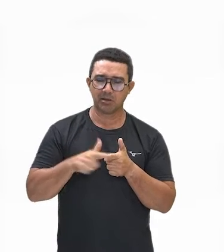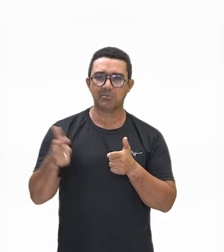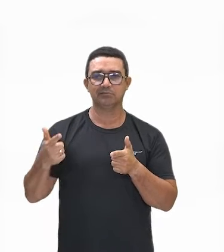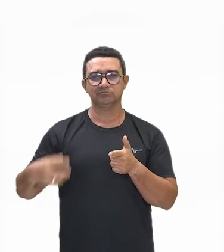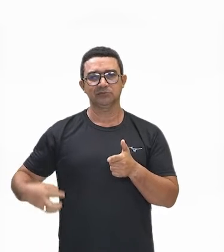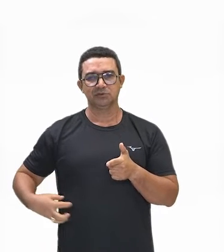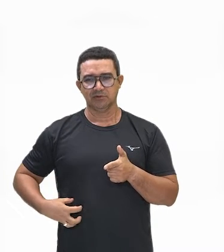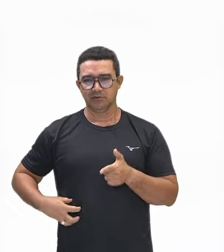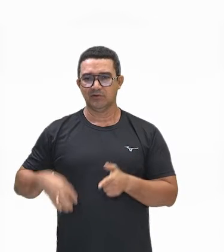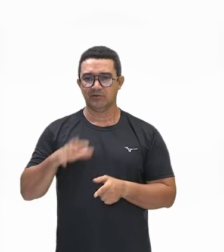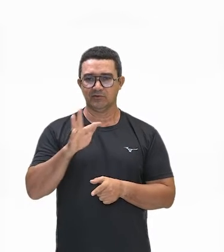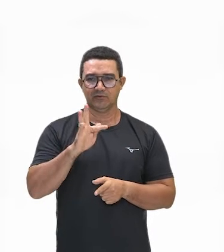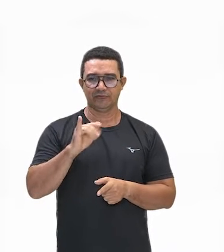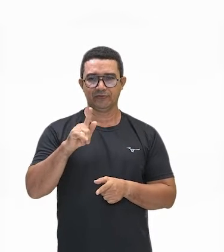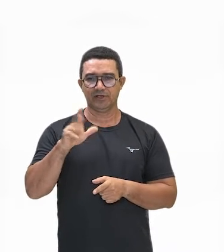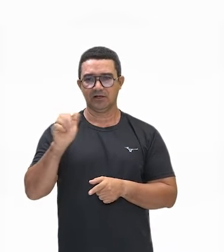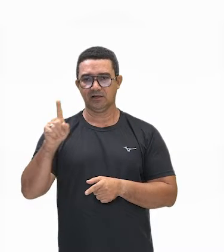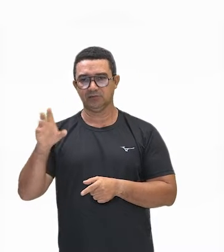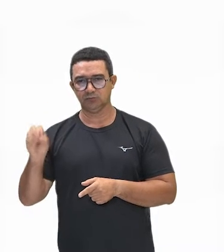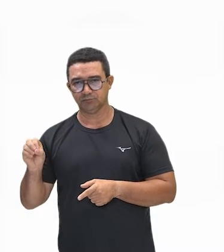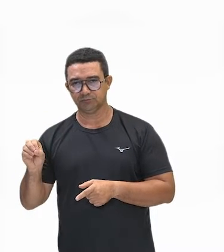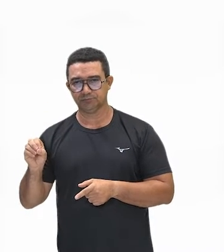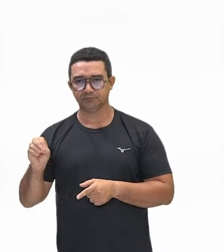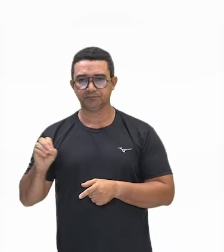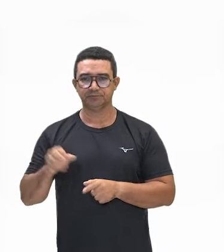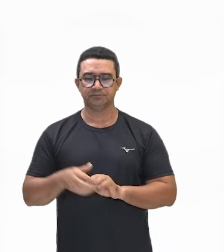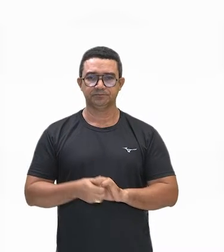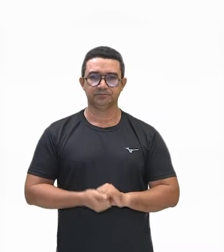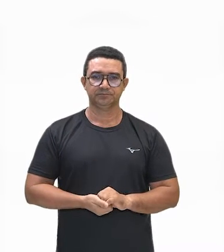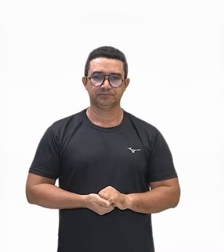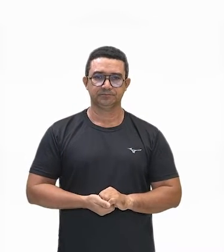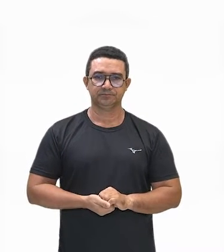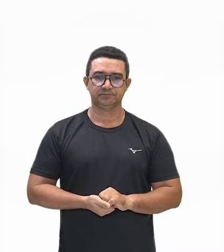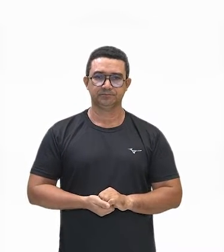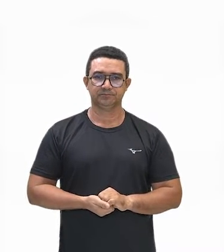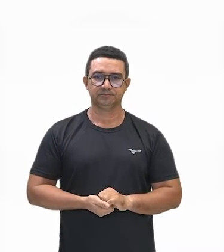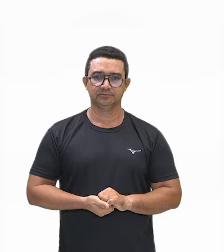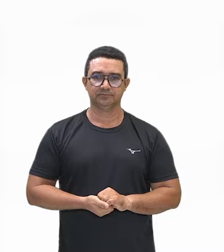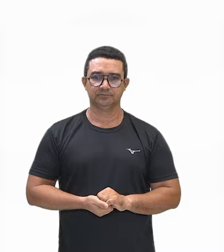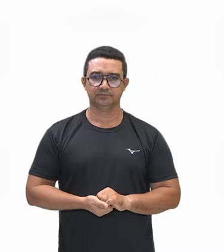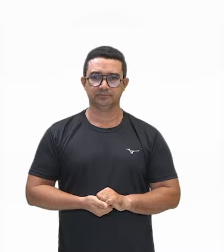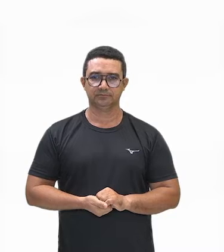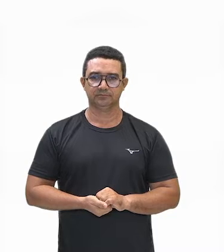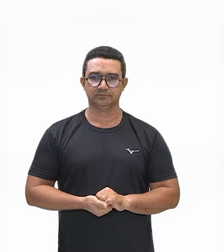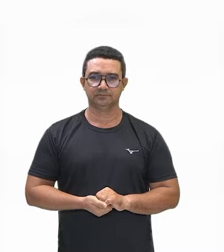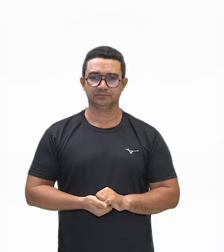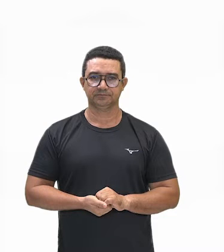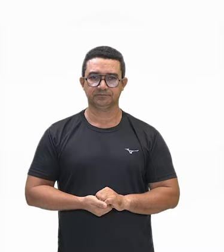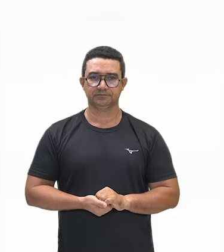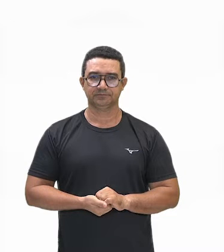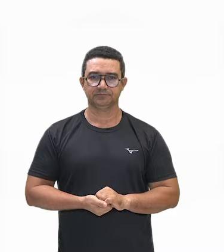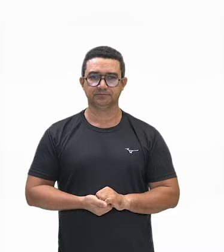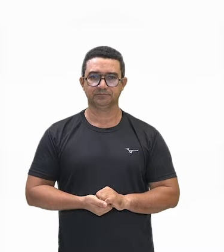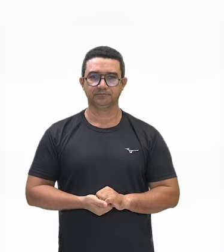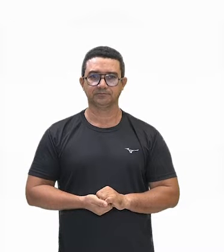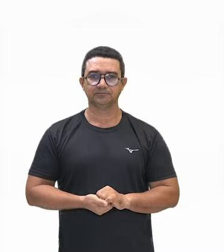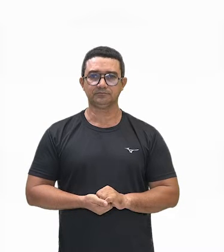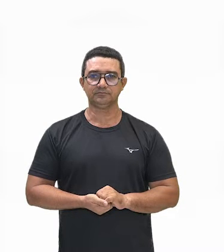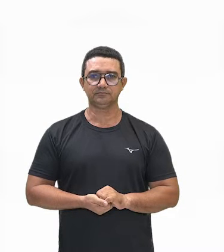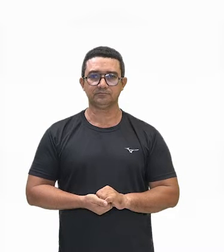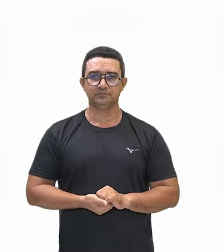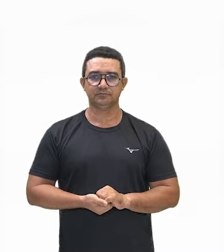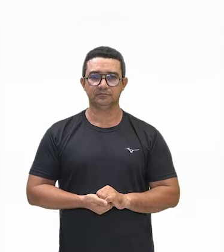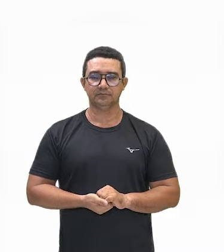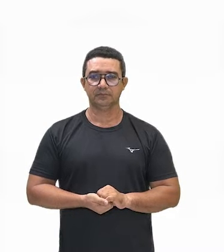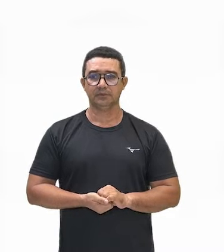fígado, which can be life-threatening, que pode colocar a vida em risco. Essa expressão